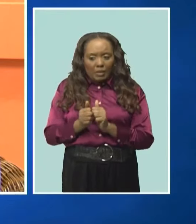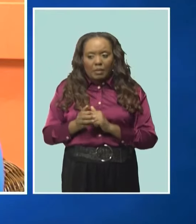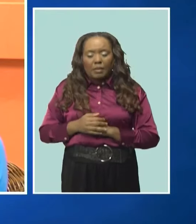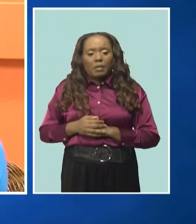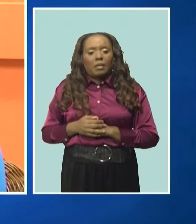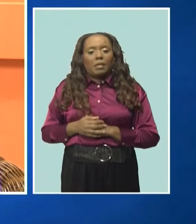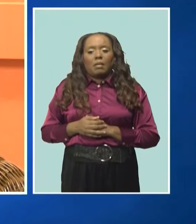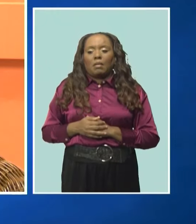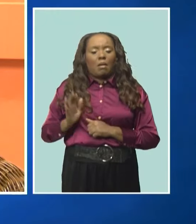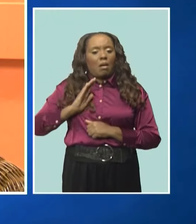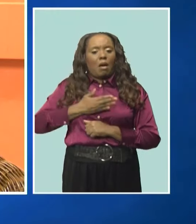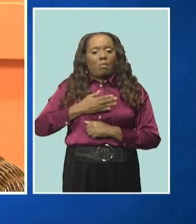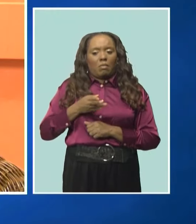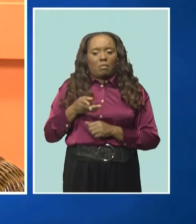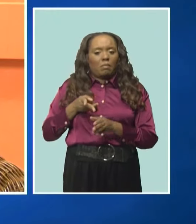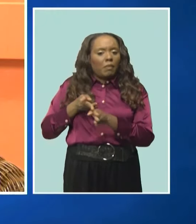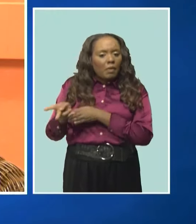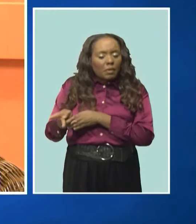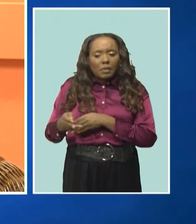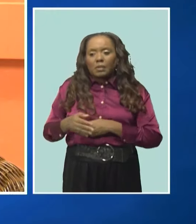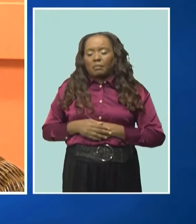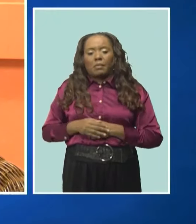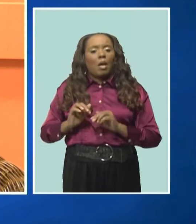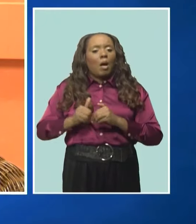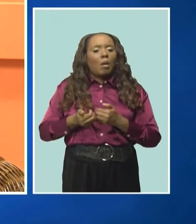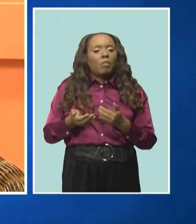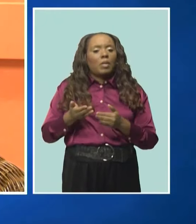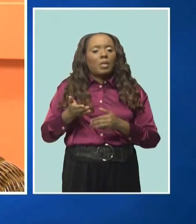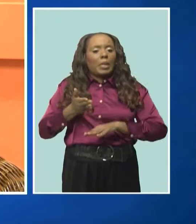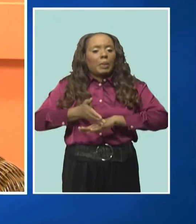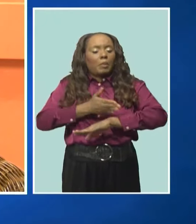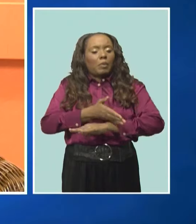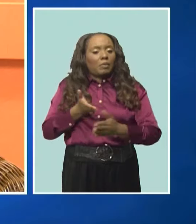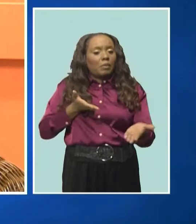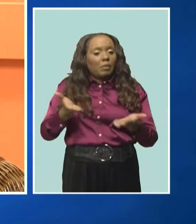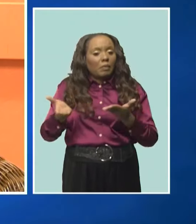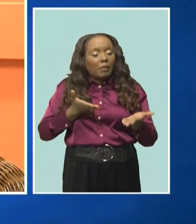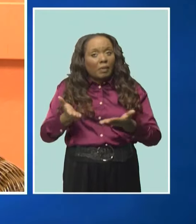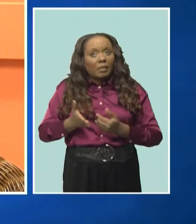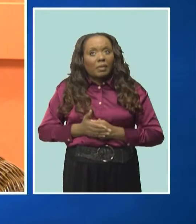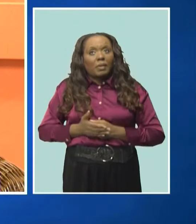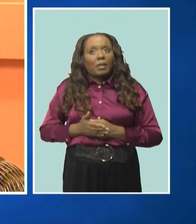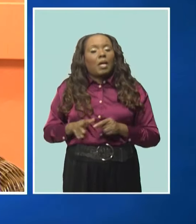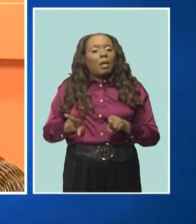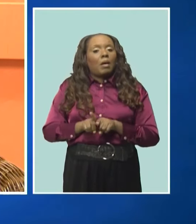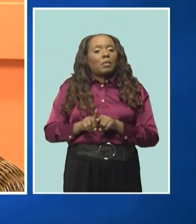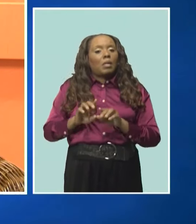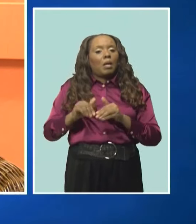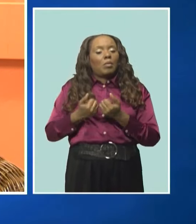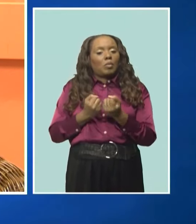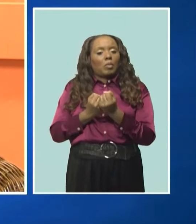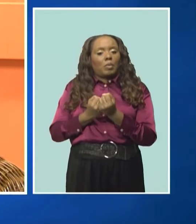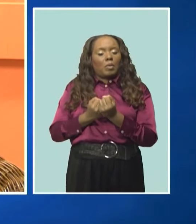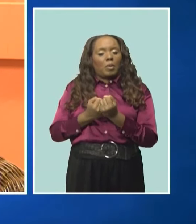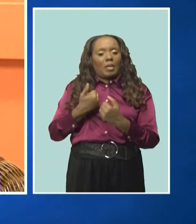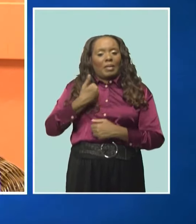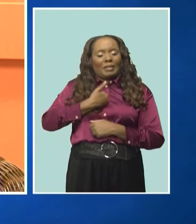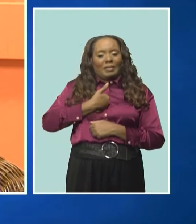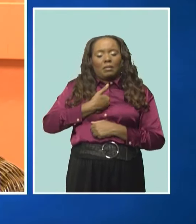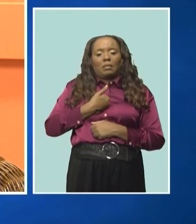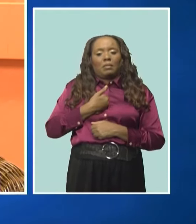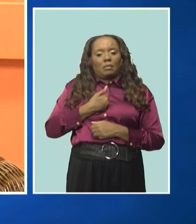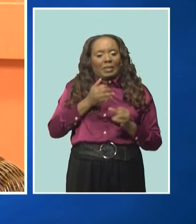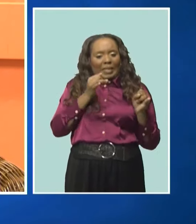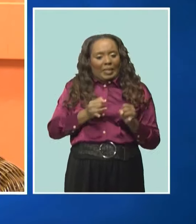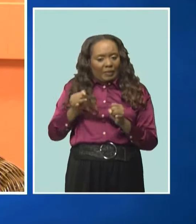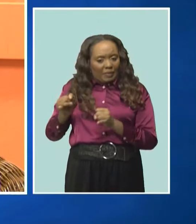and those that we serve, and yet still pay attention to the needs of ourselves as members of the profession on an individual basis. So we're